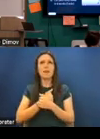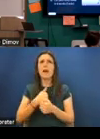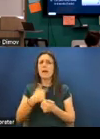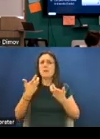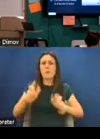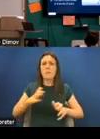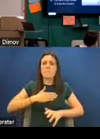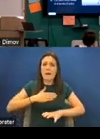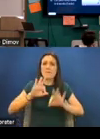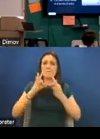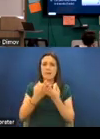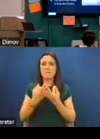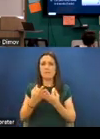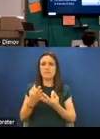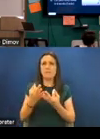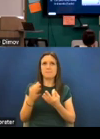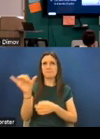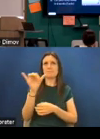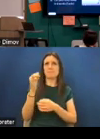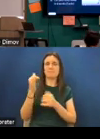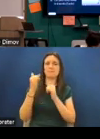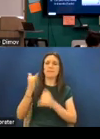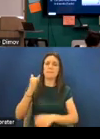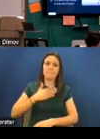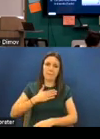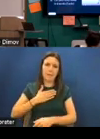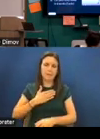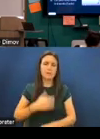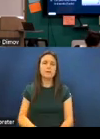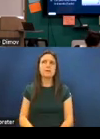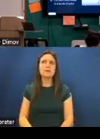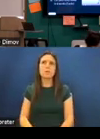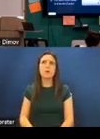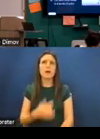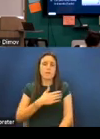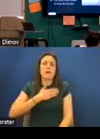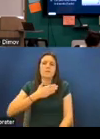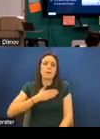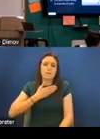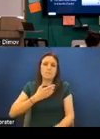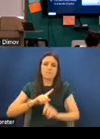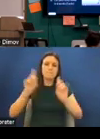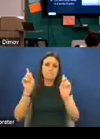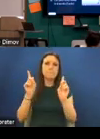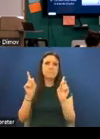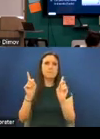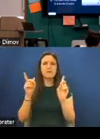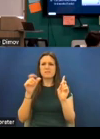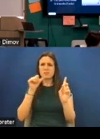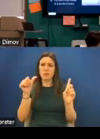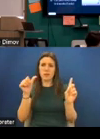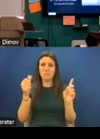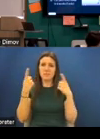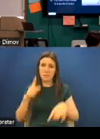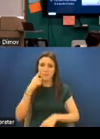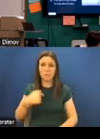way. And so my family's very different from what I grew up with. And I'm very happy about that because I was like, that's not happening to